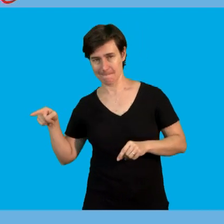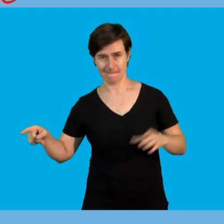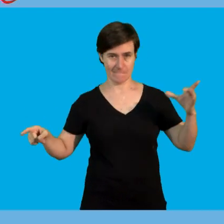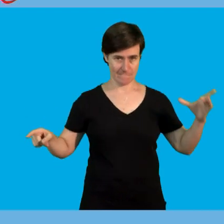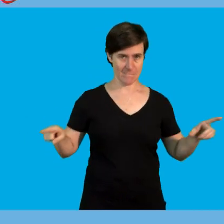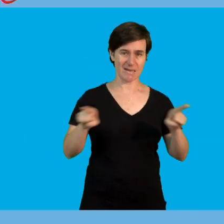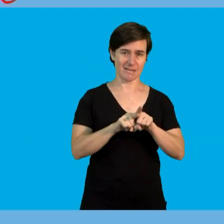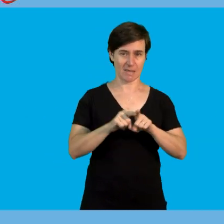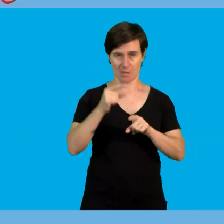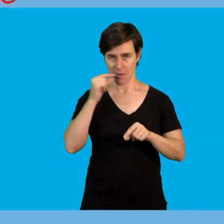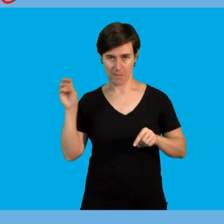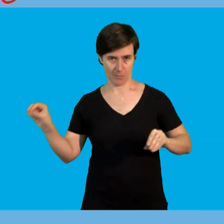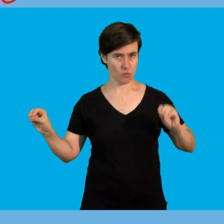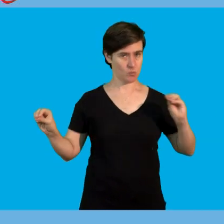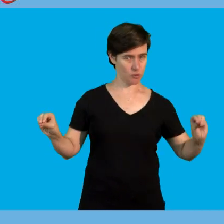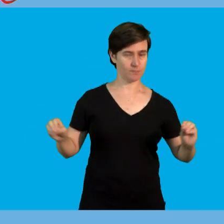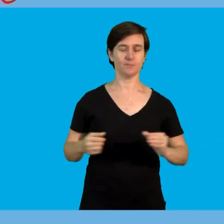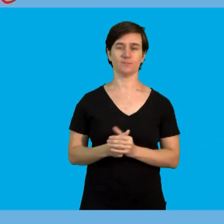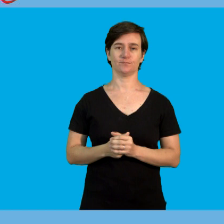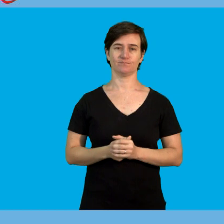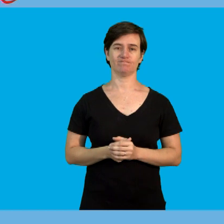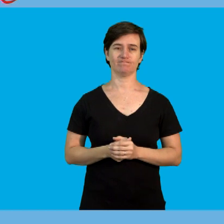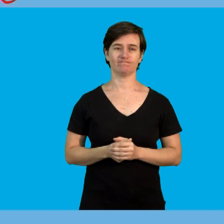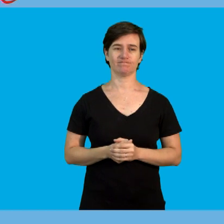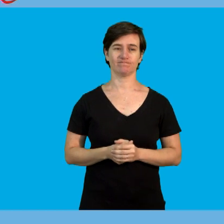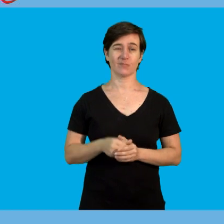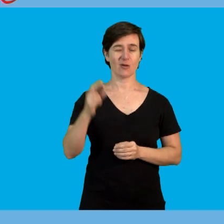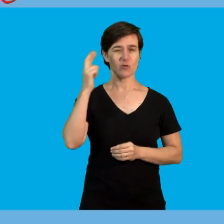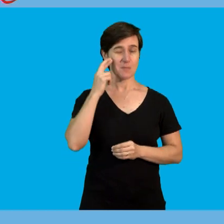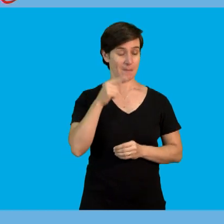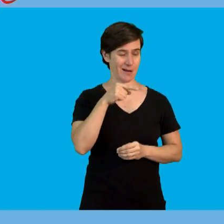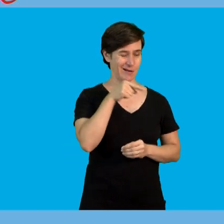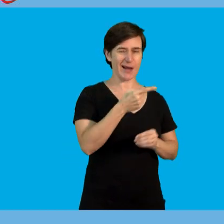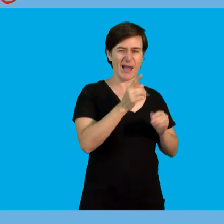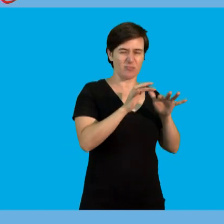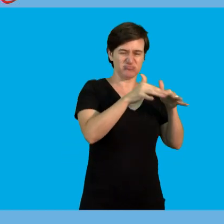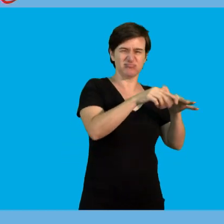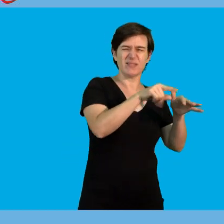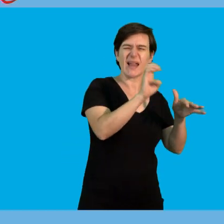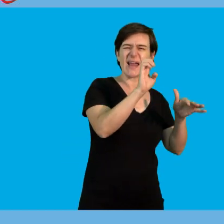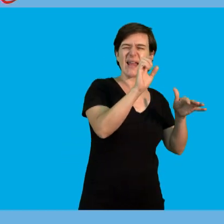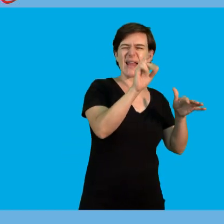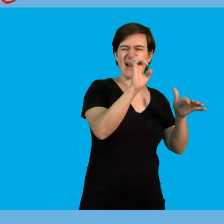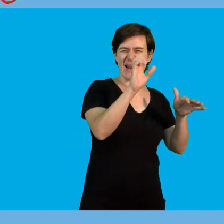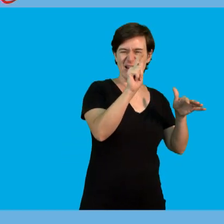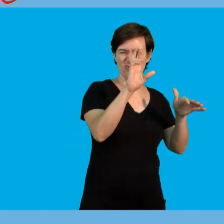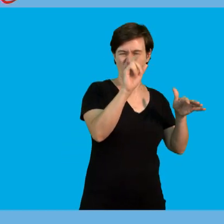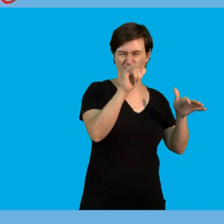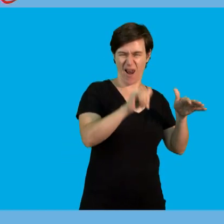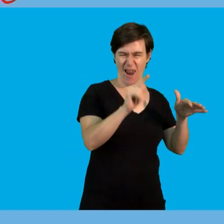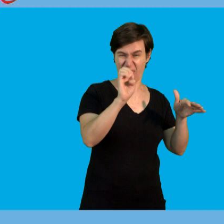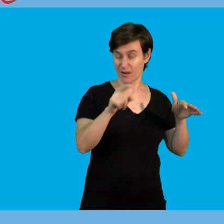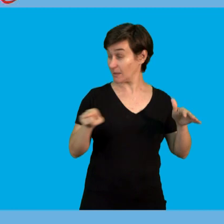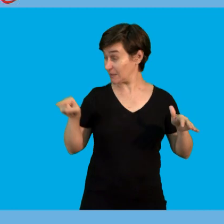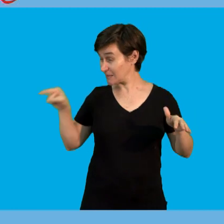our electrolyte. Now remember, our electrolytes are different because the electrolyte that we find on each of